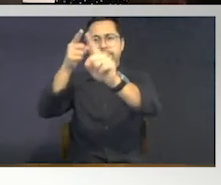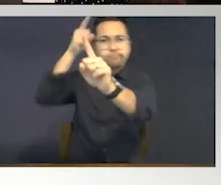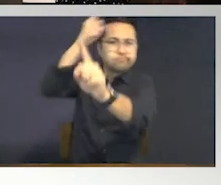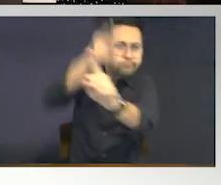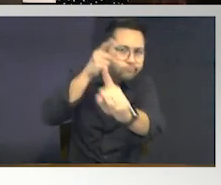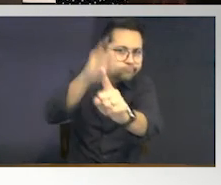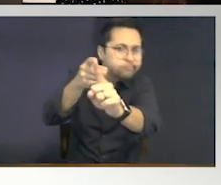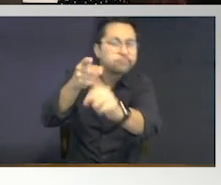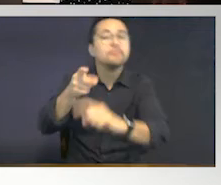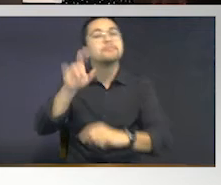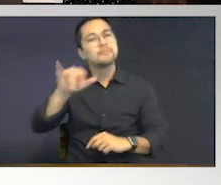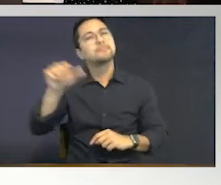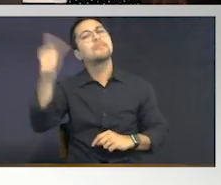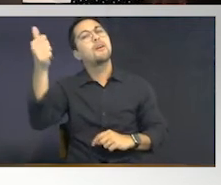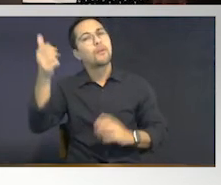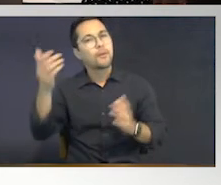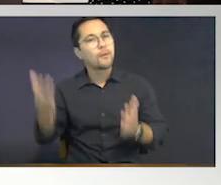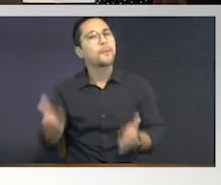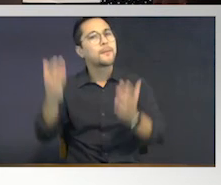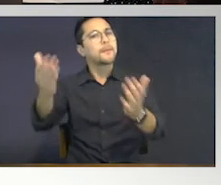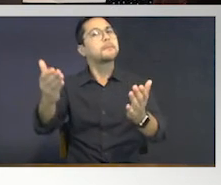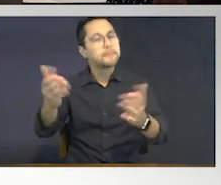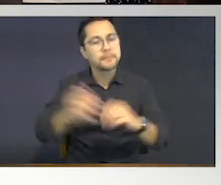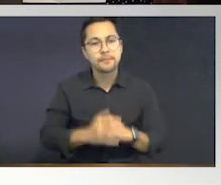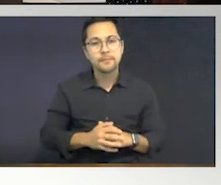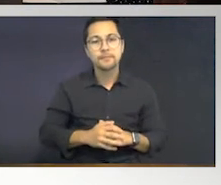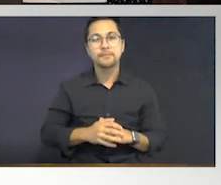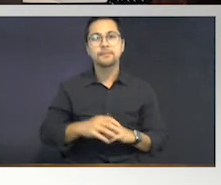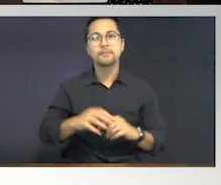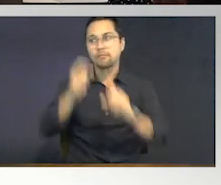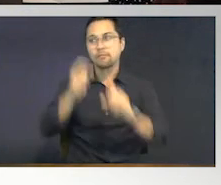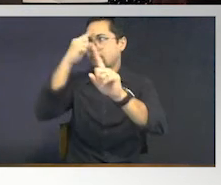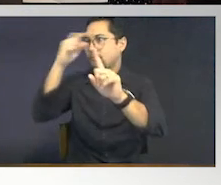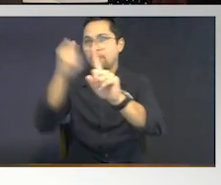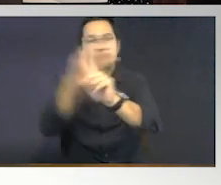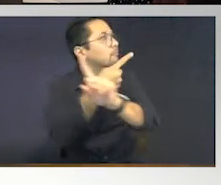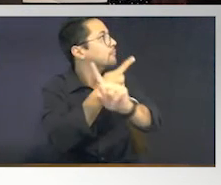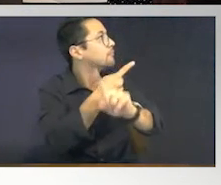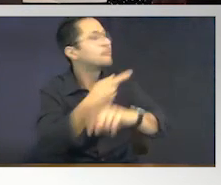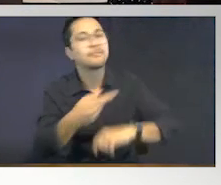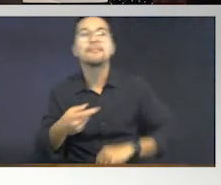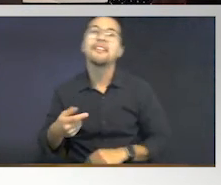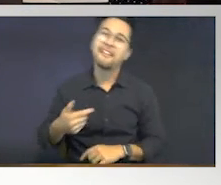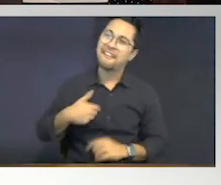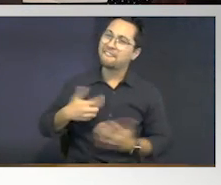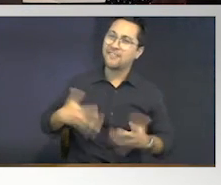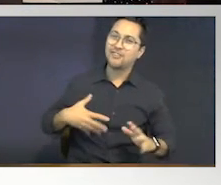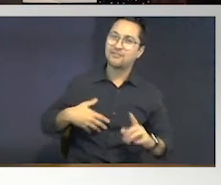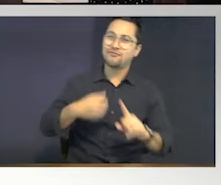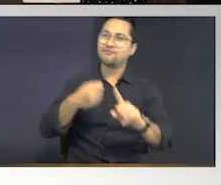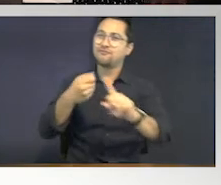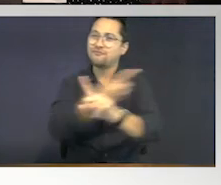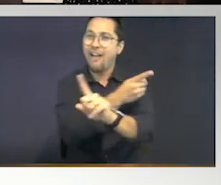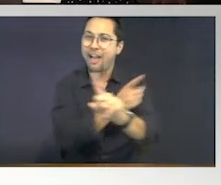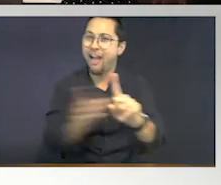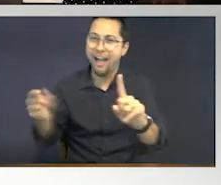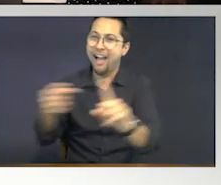definite recommendation. Squirrel, right? So I've already gone off track a few times,